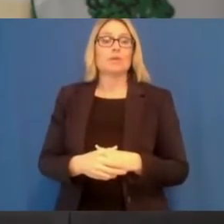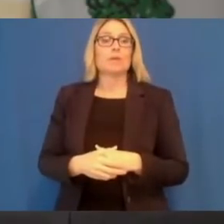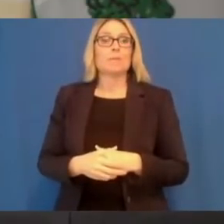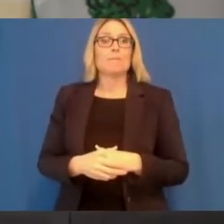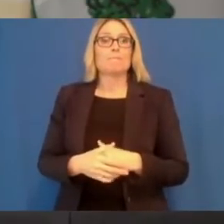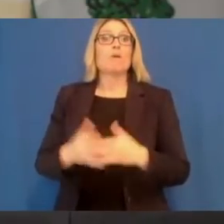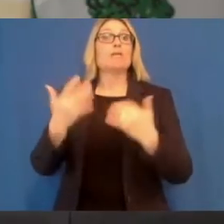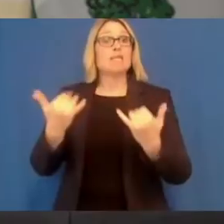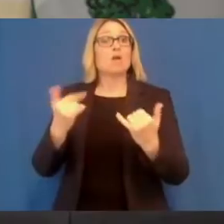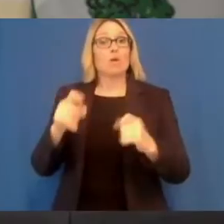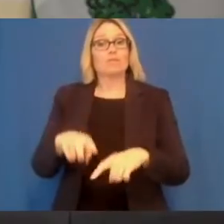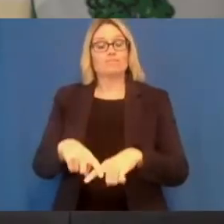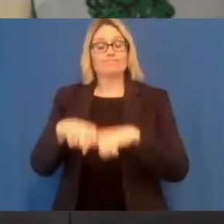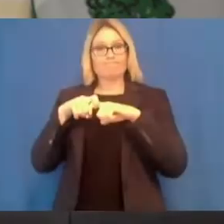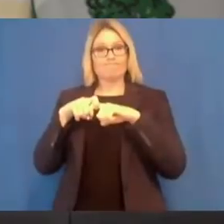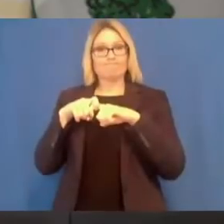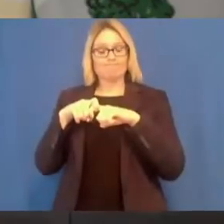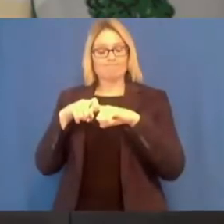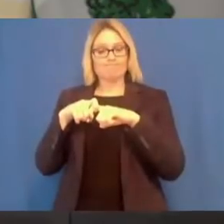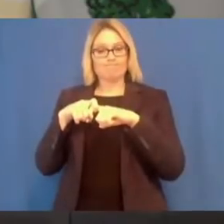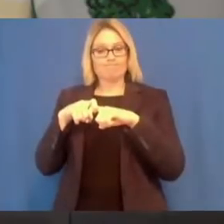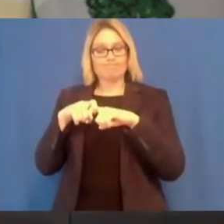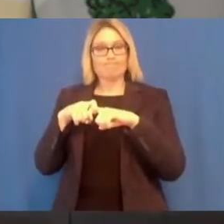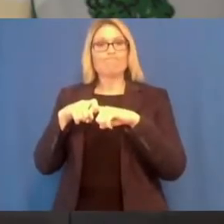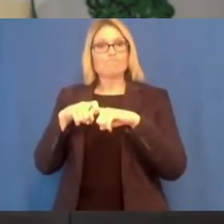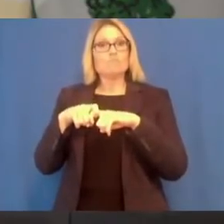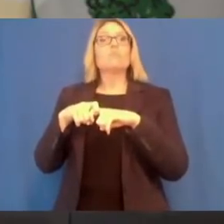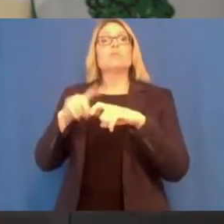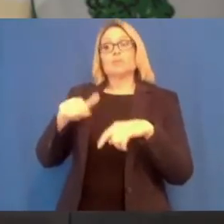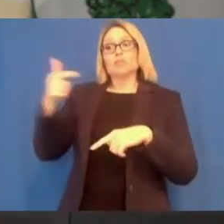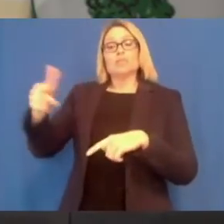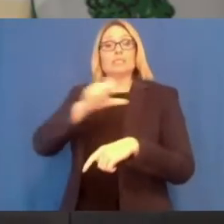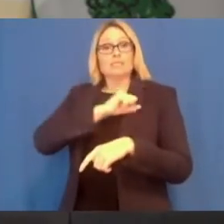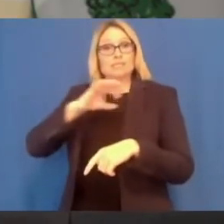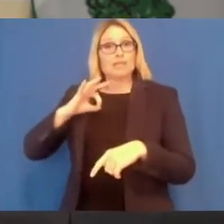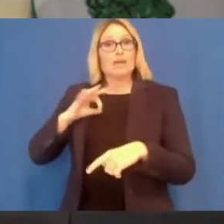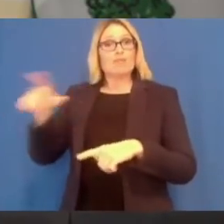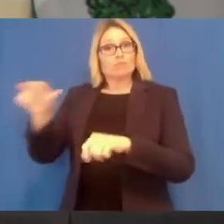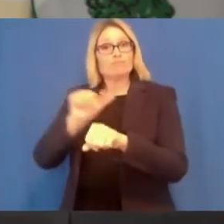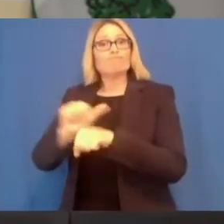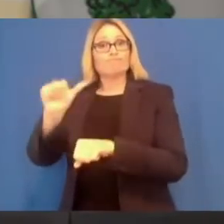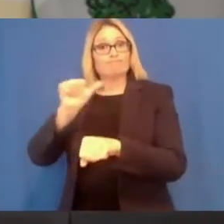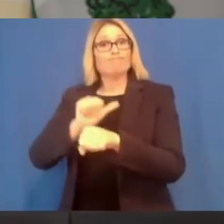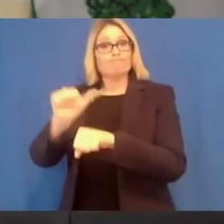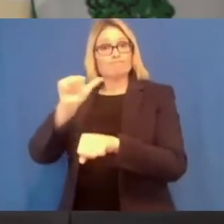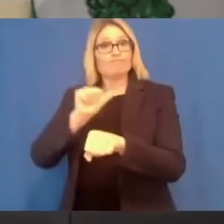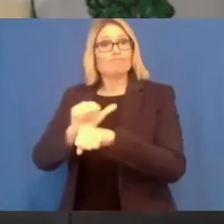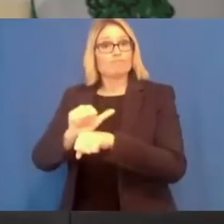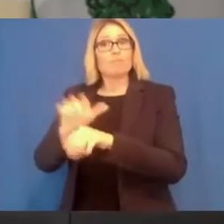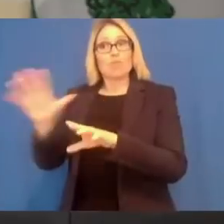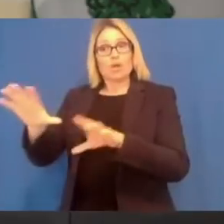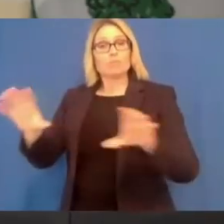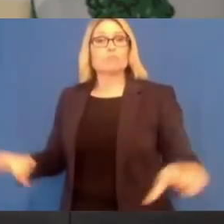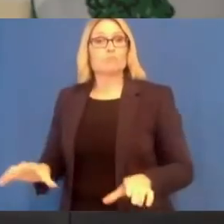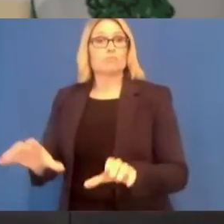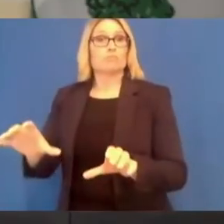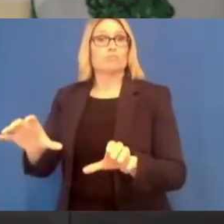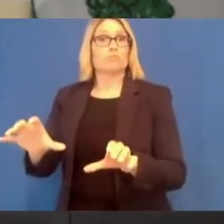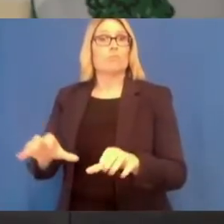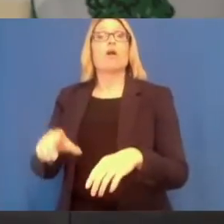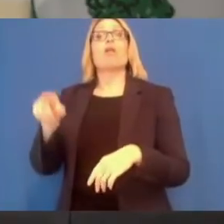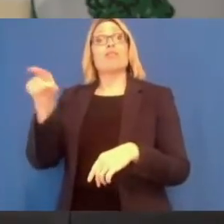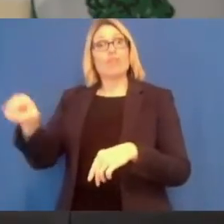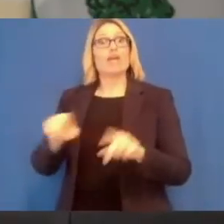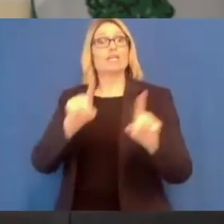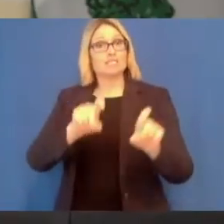pause. Let's allow our incredible staff who have been working around the clock to do what they do best. Let's allow them to test and